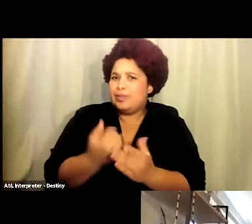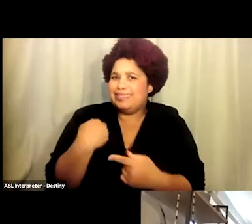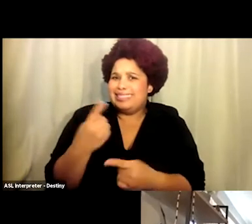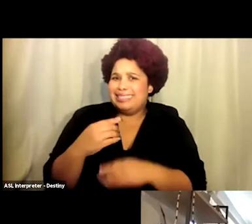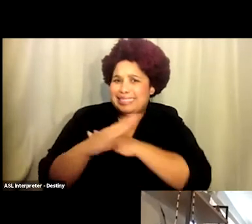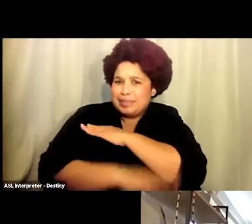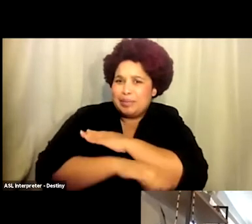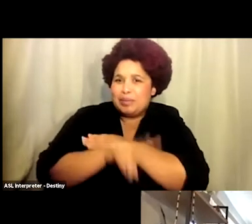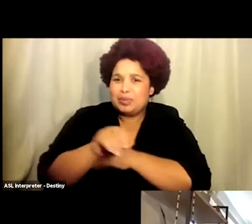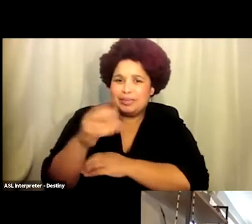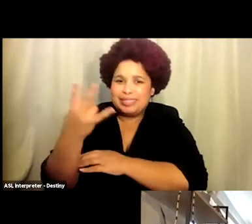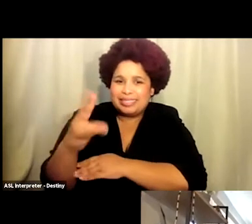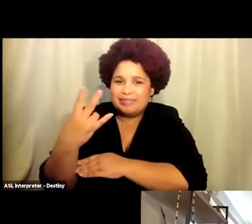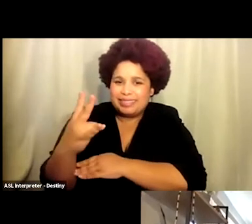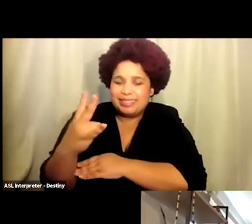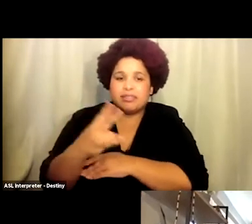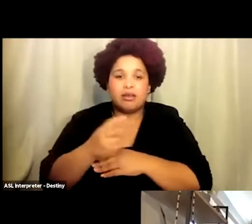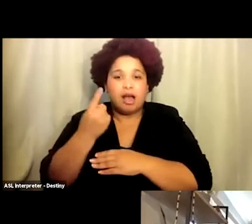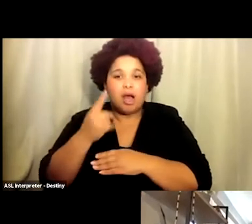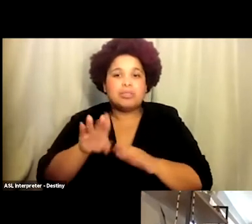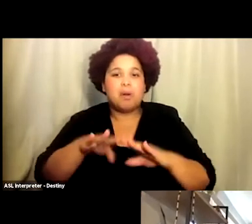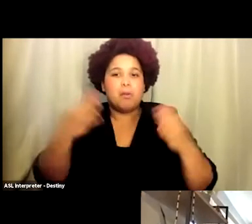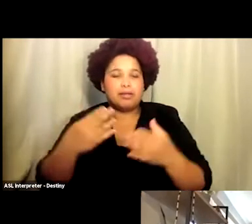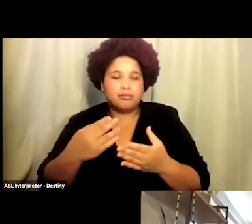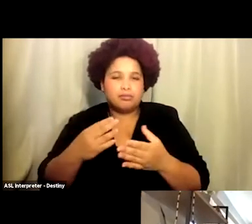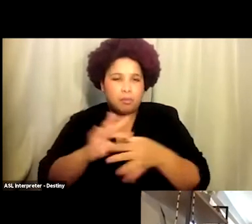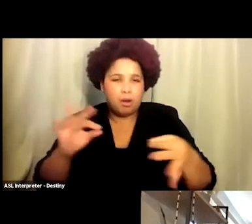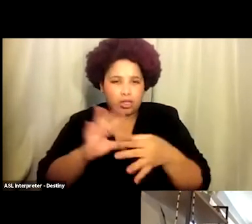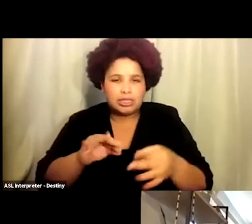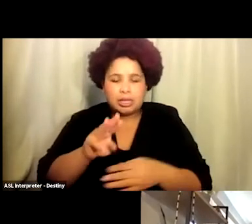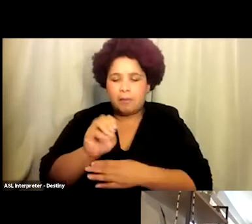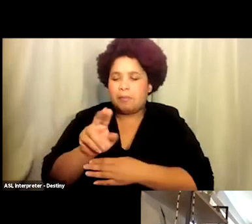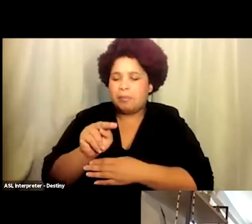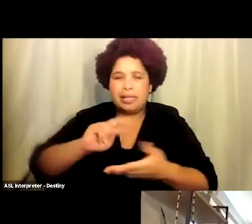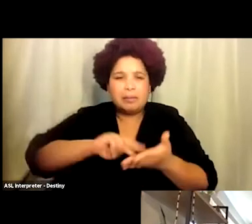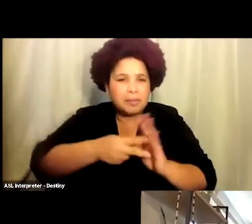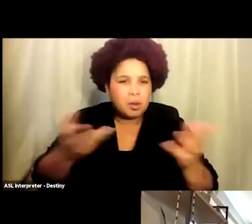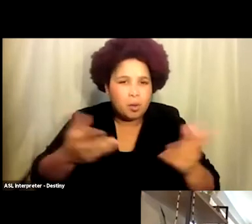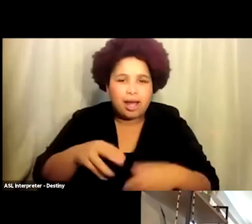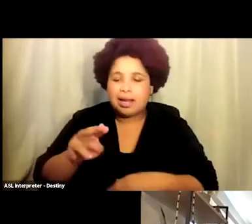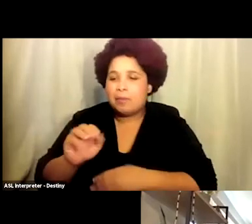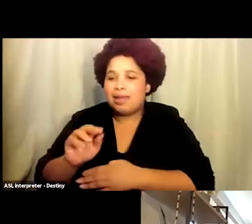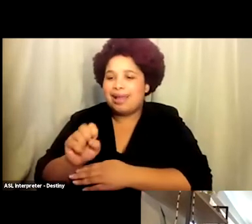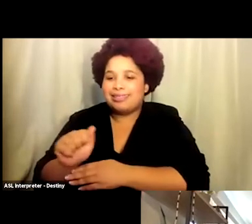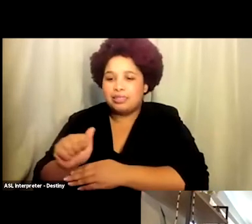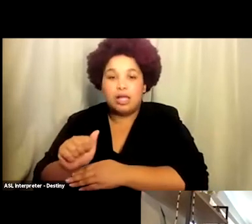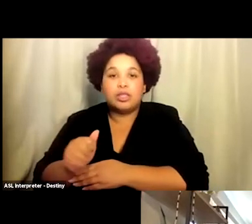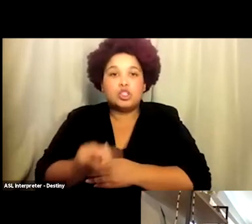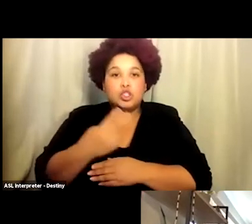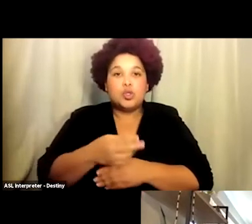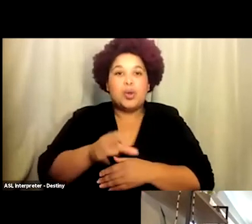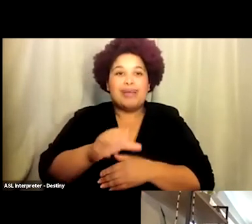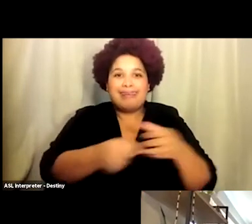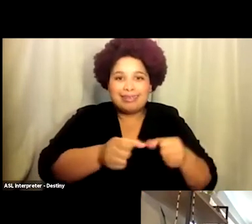September 2017, I want to make some opening remarks on what is MENA and what is MENASA, which are the two casting categories we've helped build into the